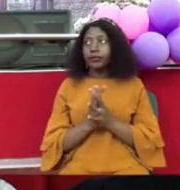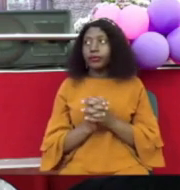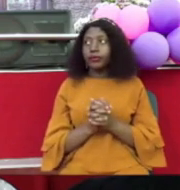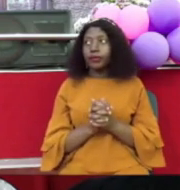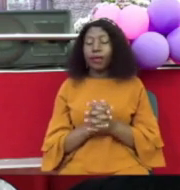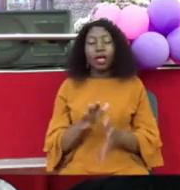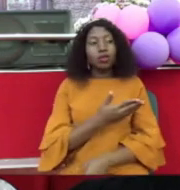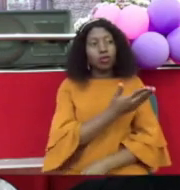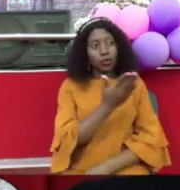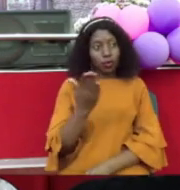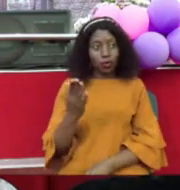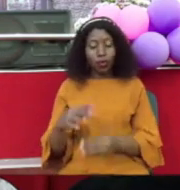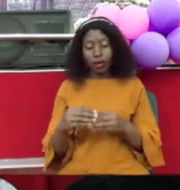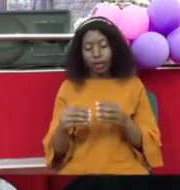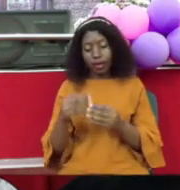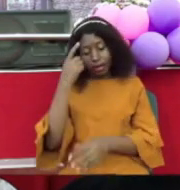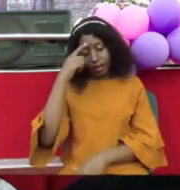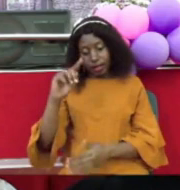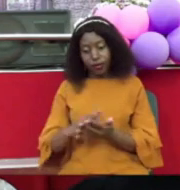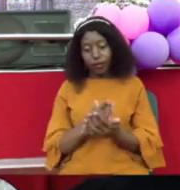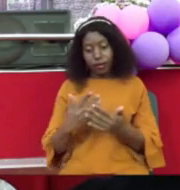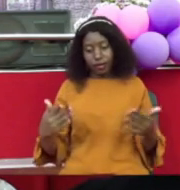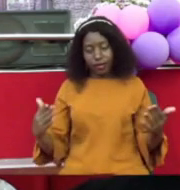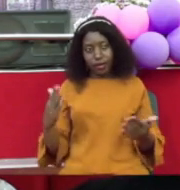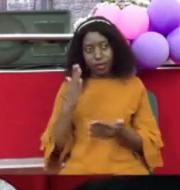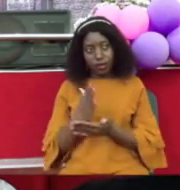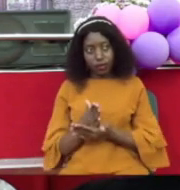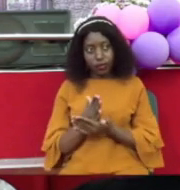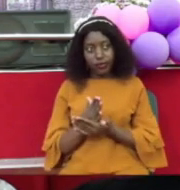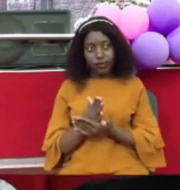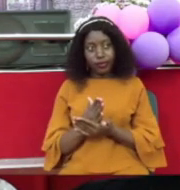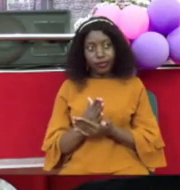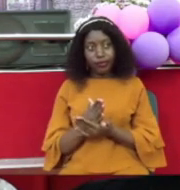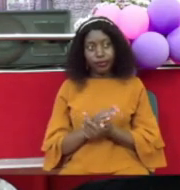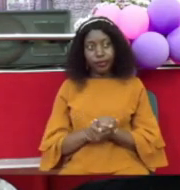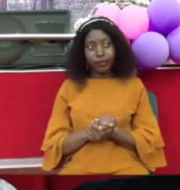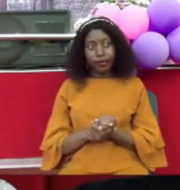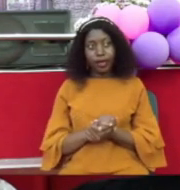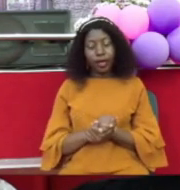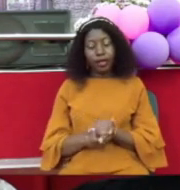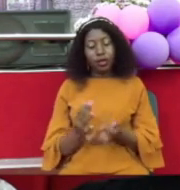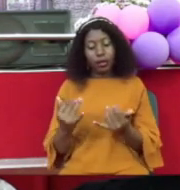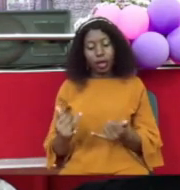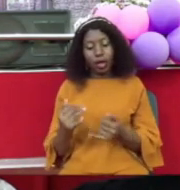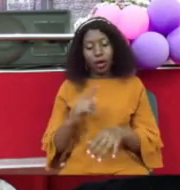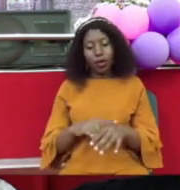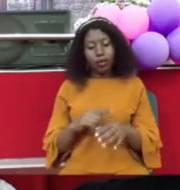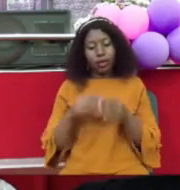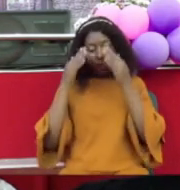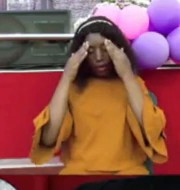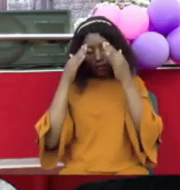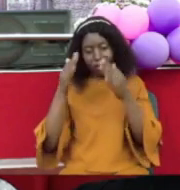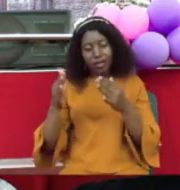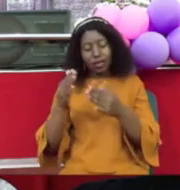are created for something. Kwa hivyo basi umeumbwa kwa sababu ya kitu. And so when we are looking at empowered for